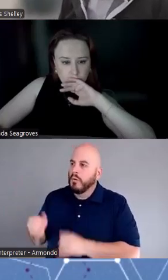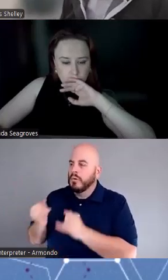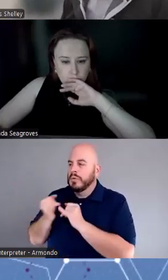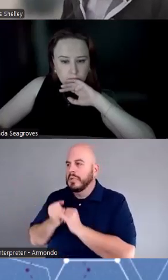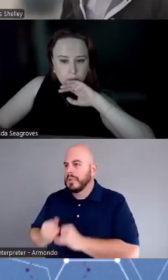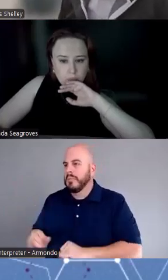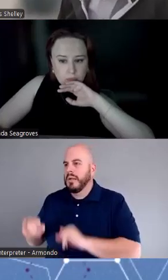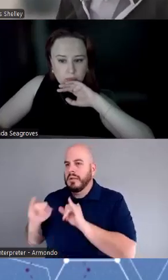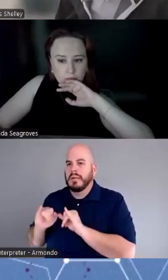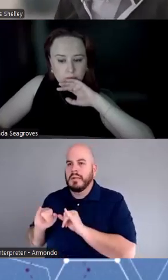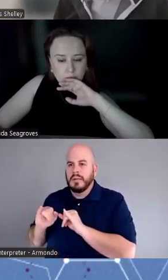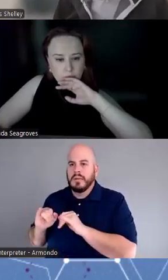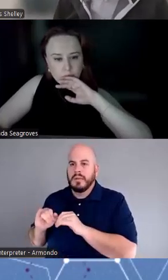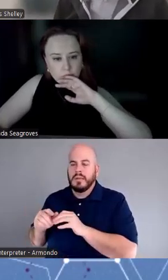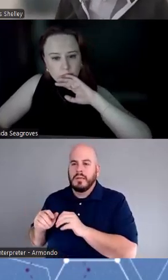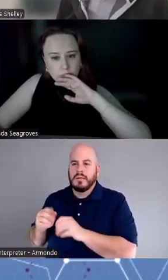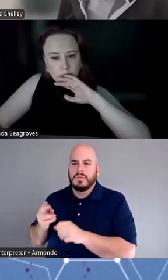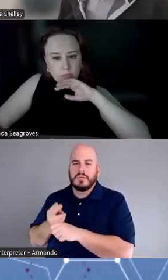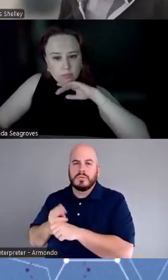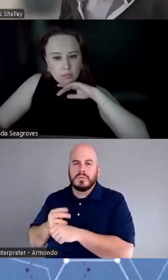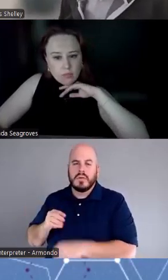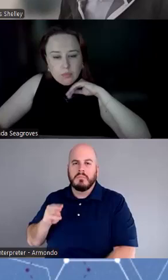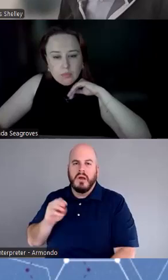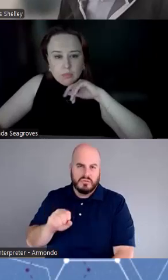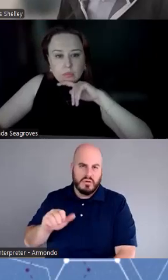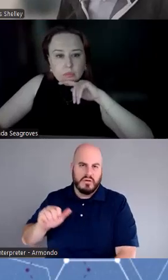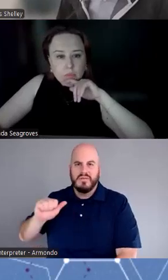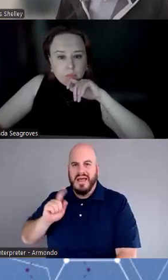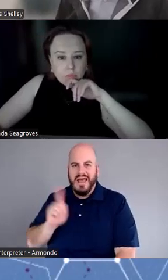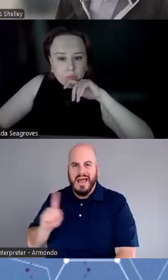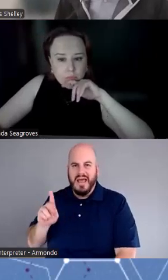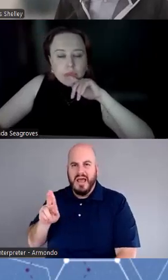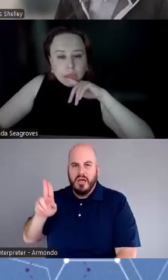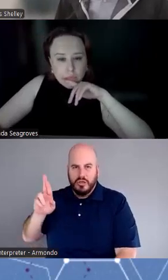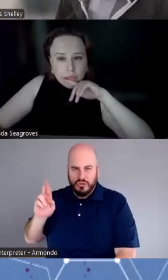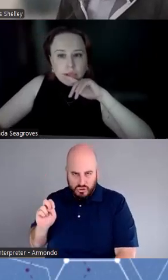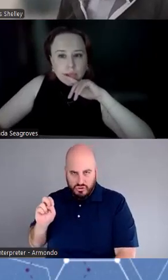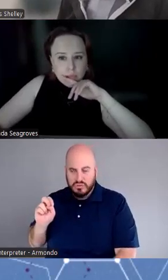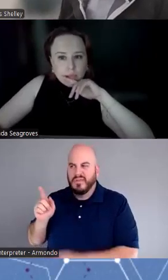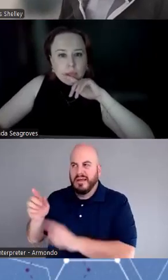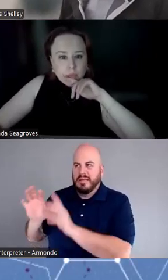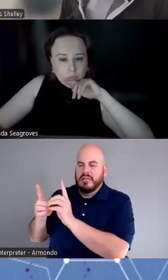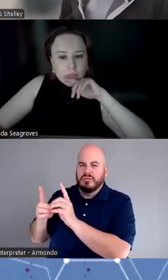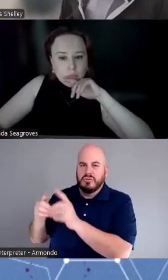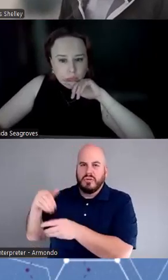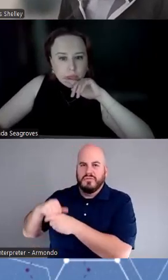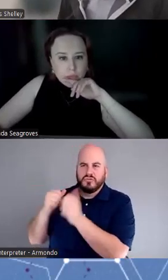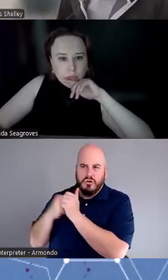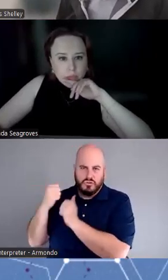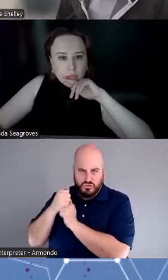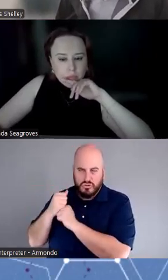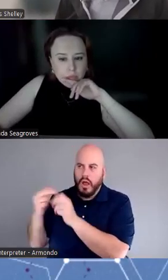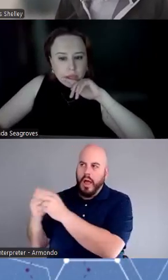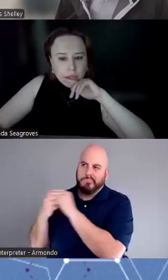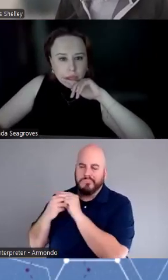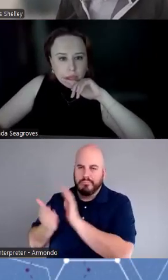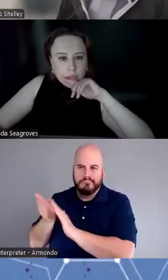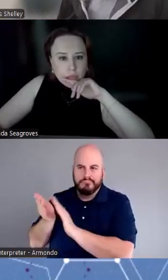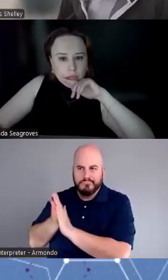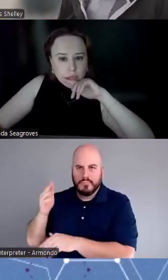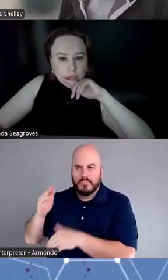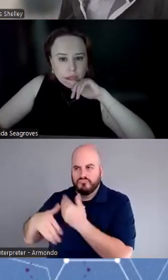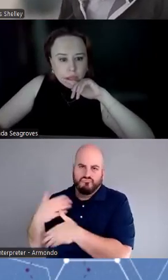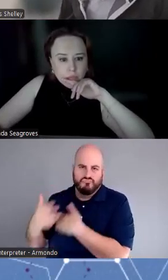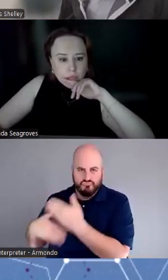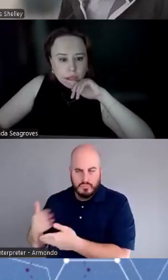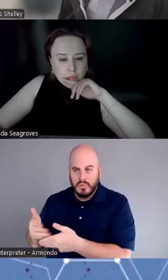the application is on Azure, so it's using the Microsoft digital infrastructure in order to power itself. It has its